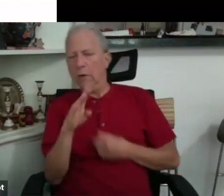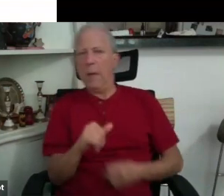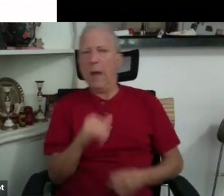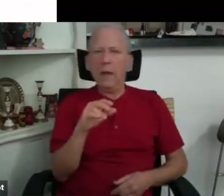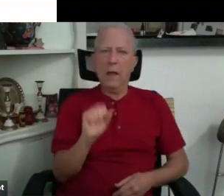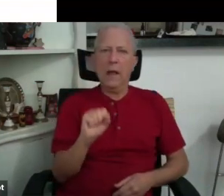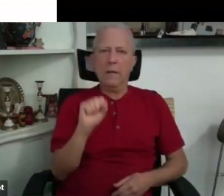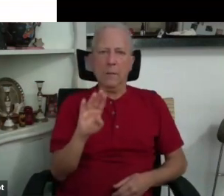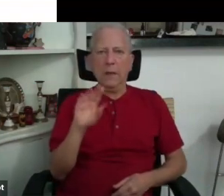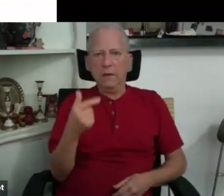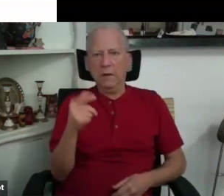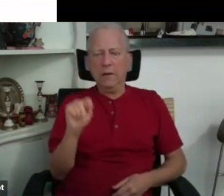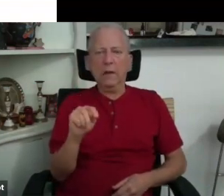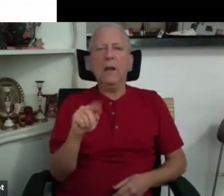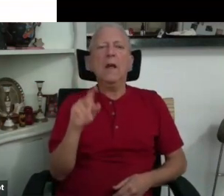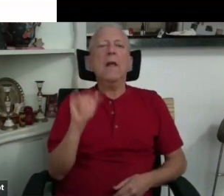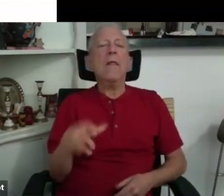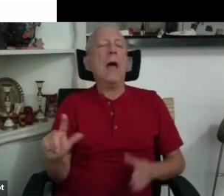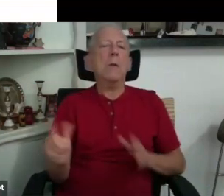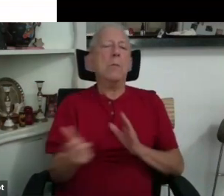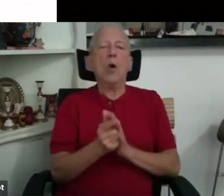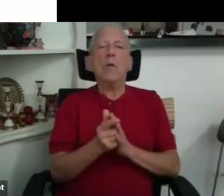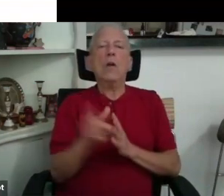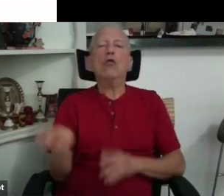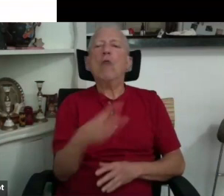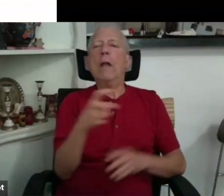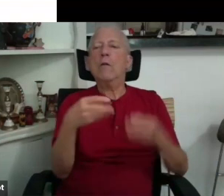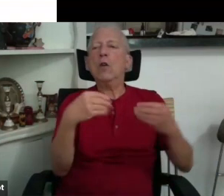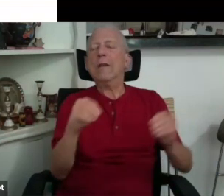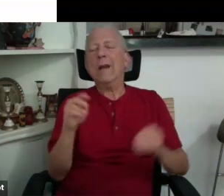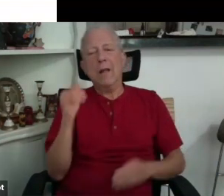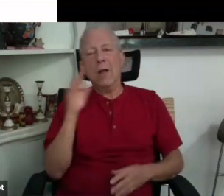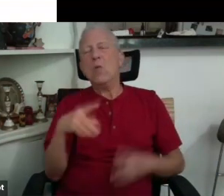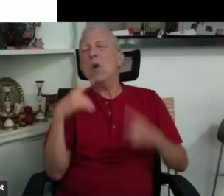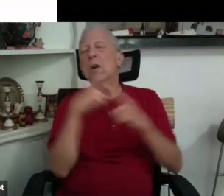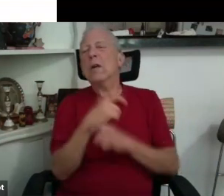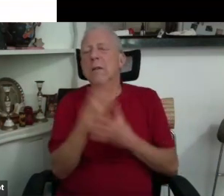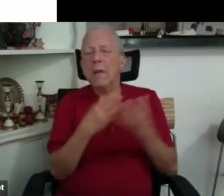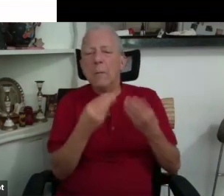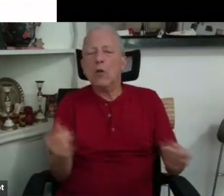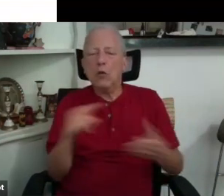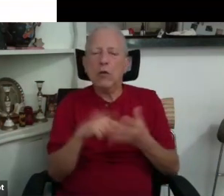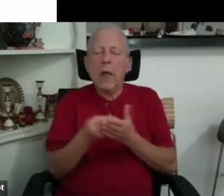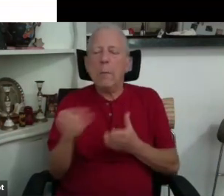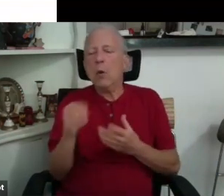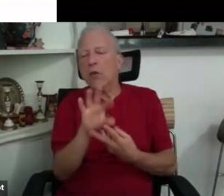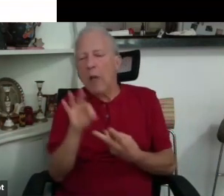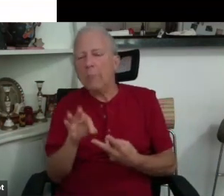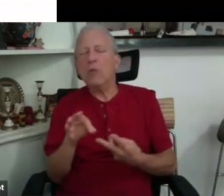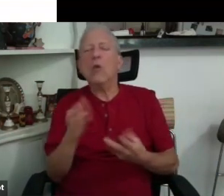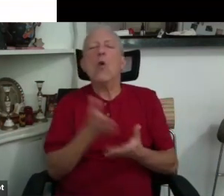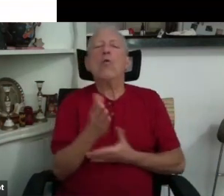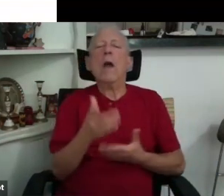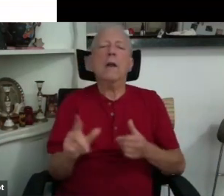SDGT. This prohibition on transfer and sale complicates certain solutions like purchase options or rights of first